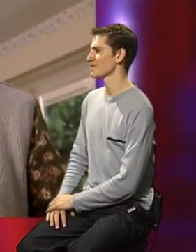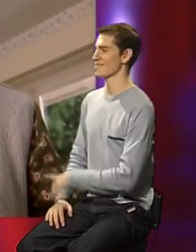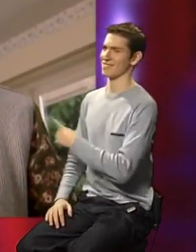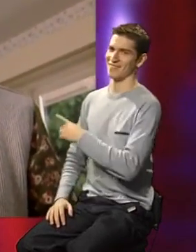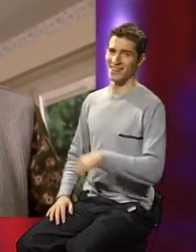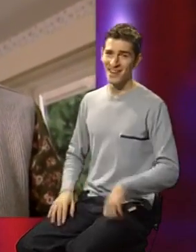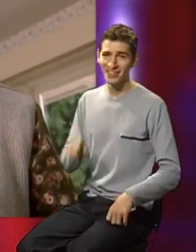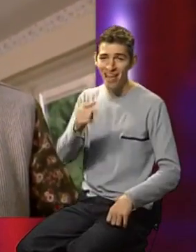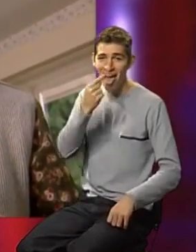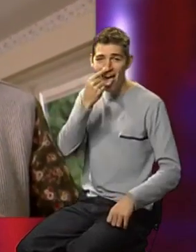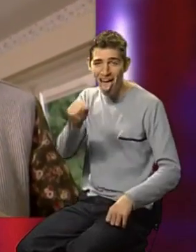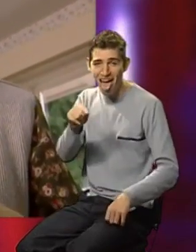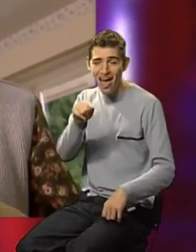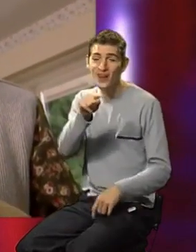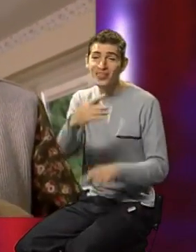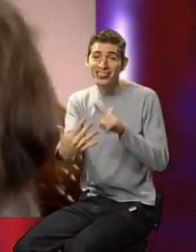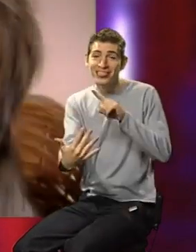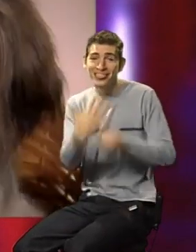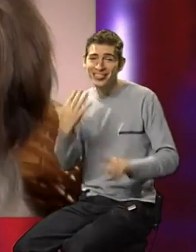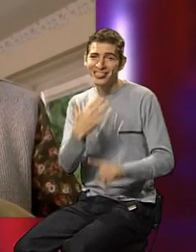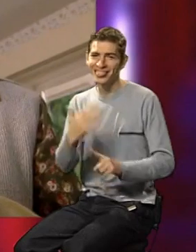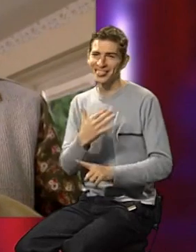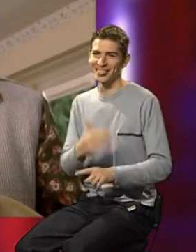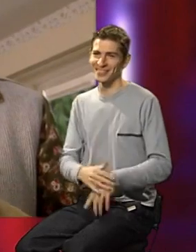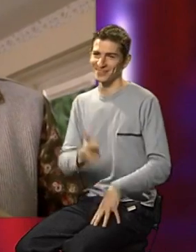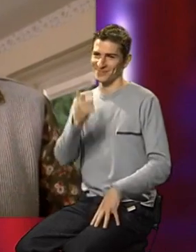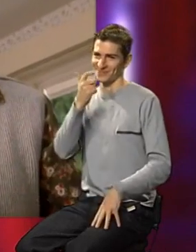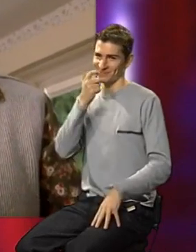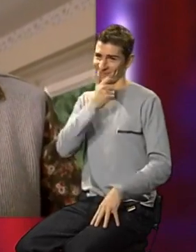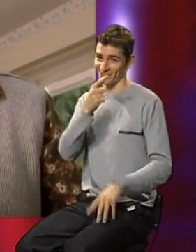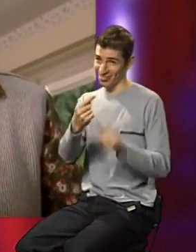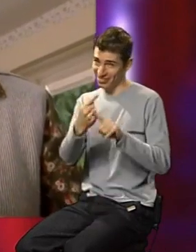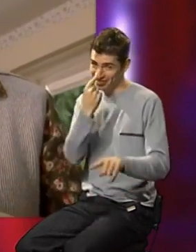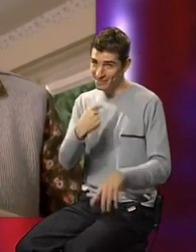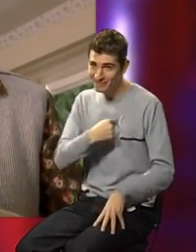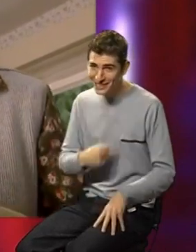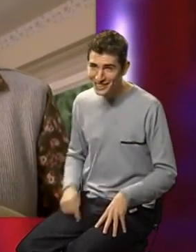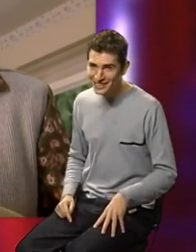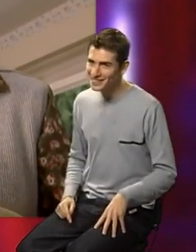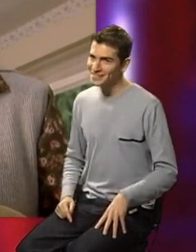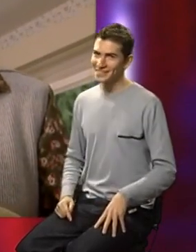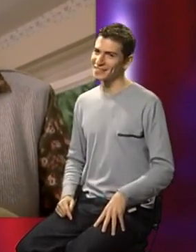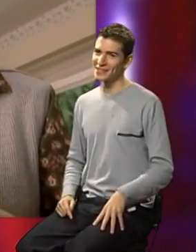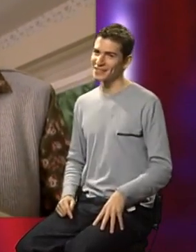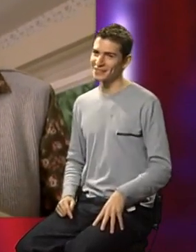It's the pretend one. You tricked me.